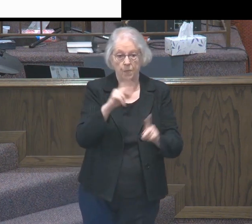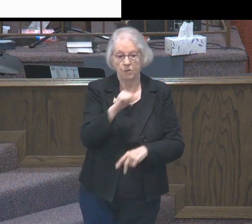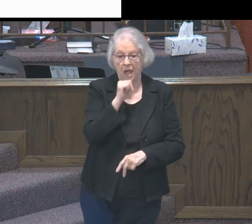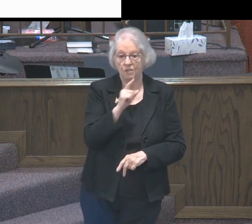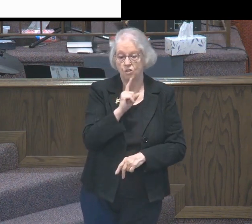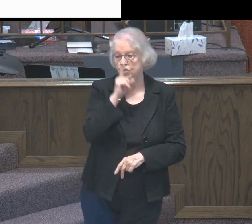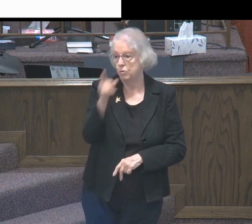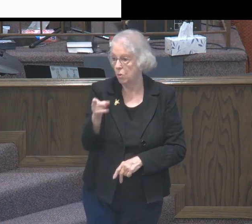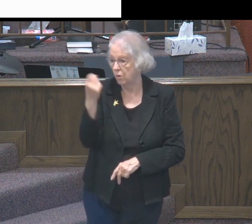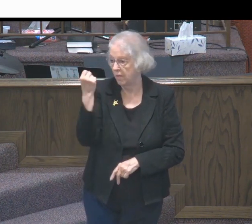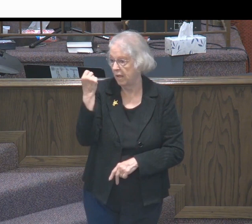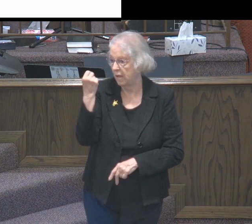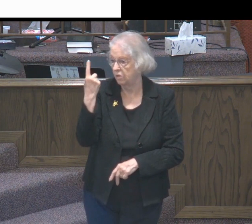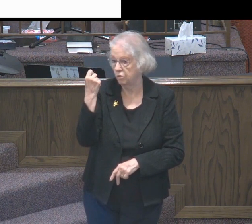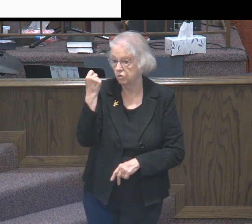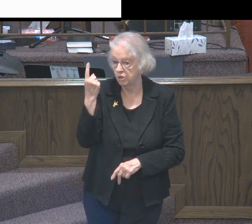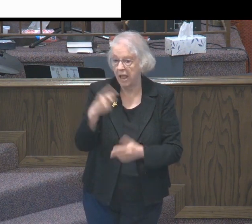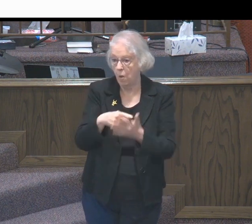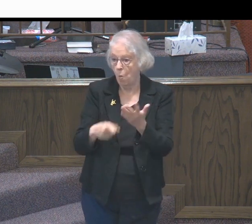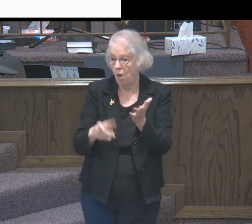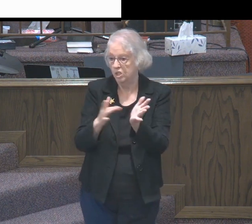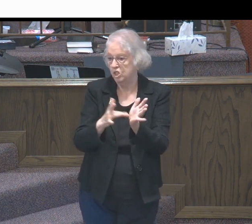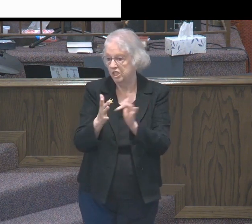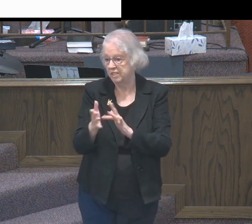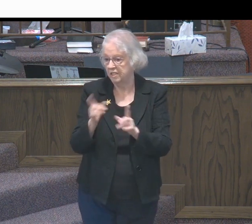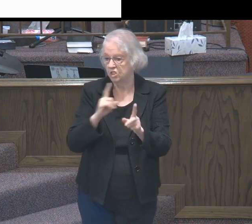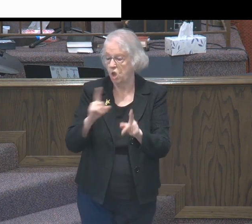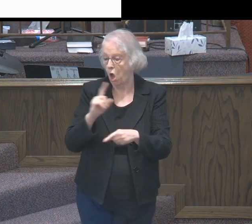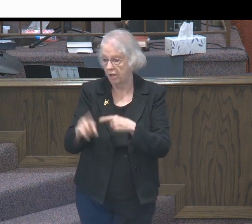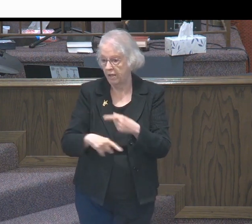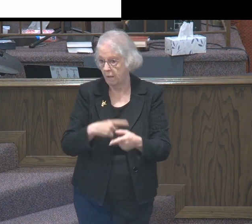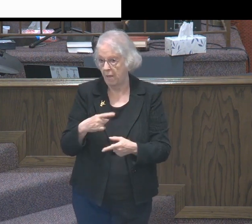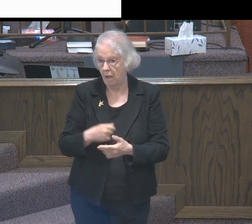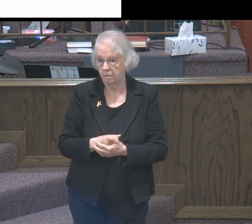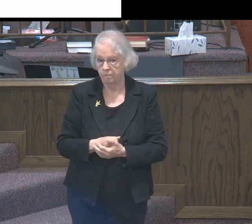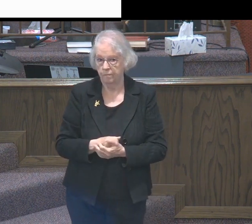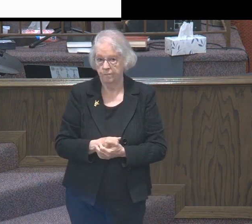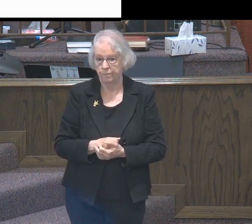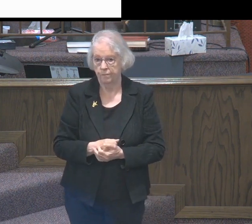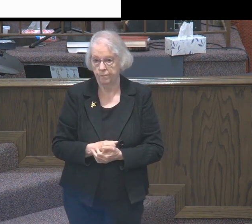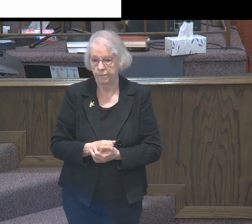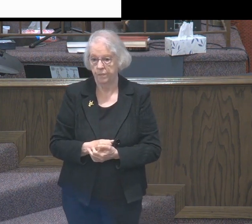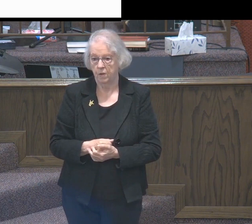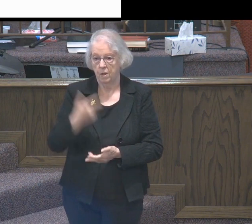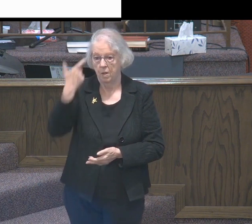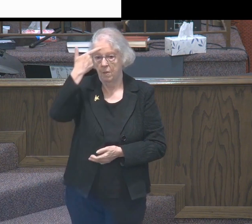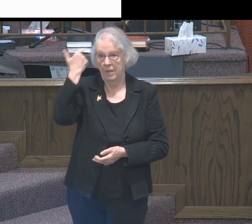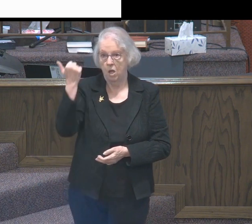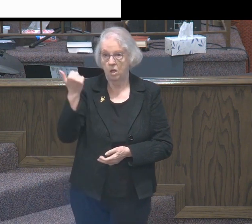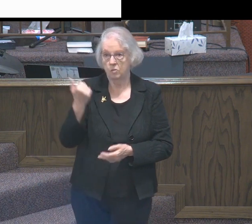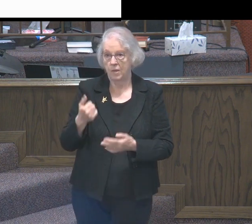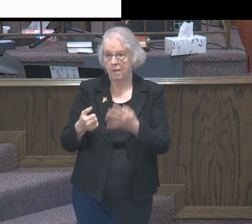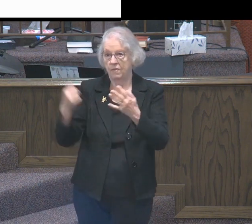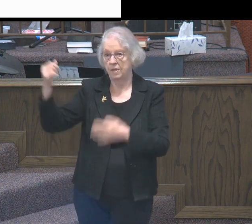day of these four things was the fourth one, the oral law or the scribal law.